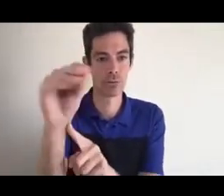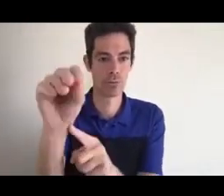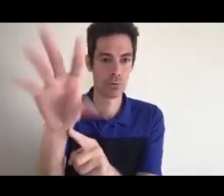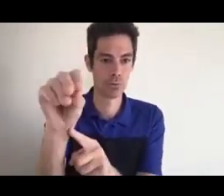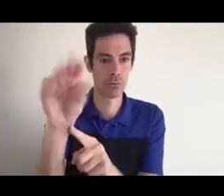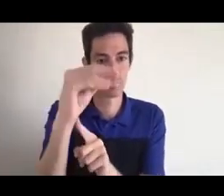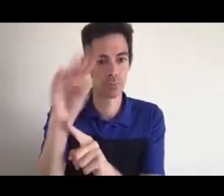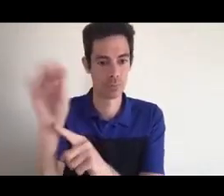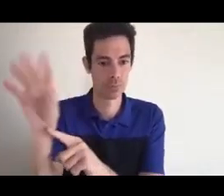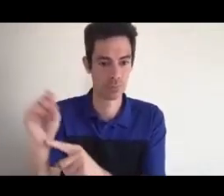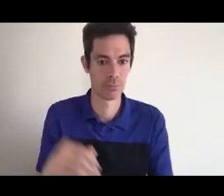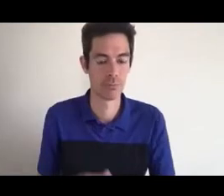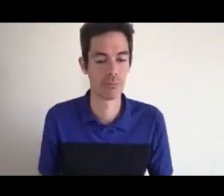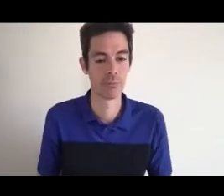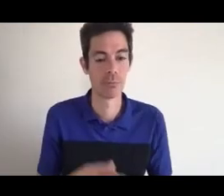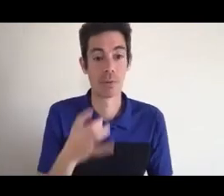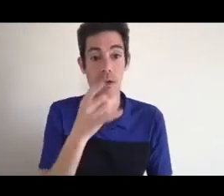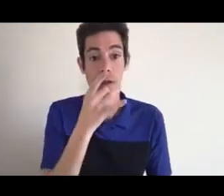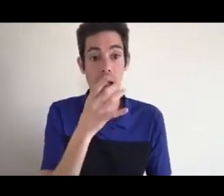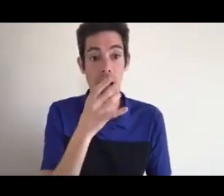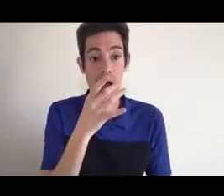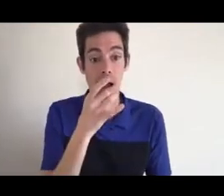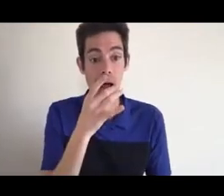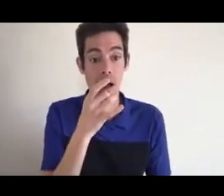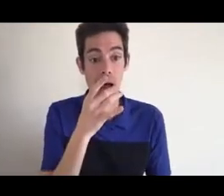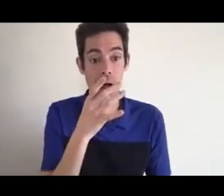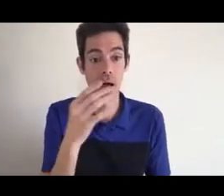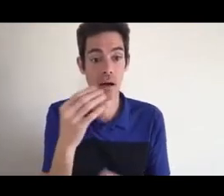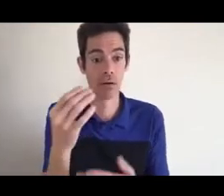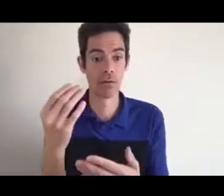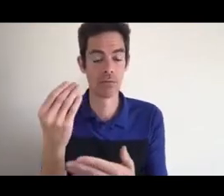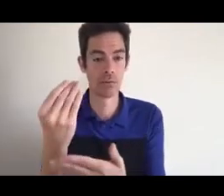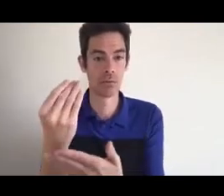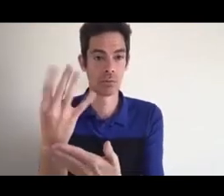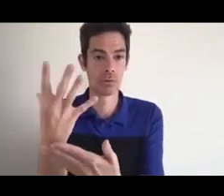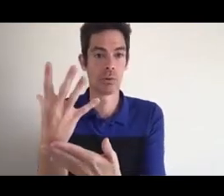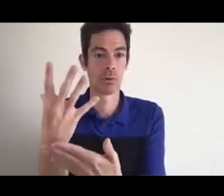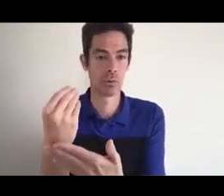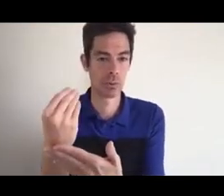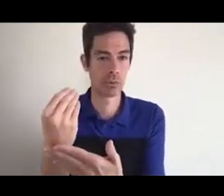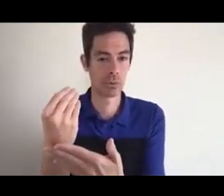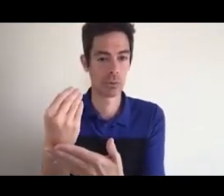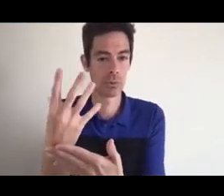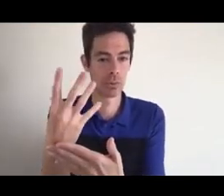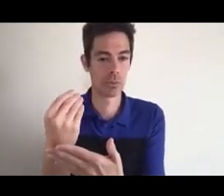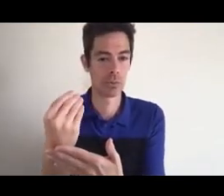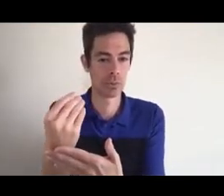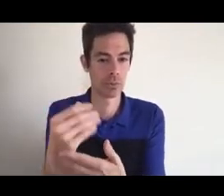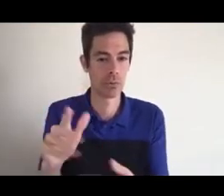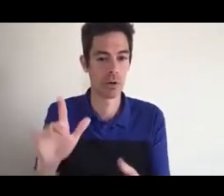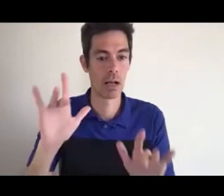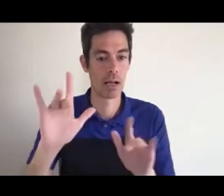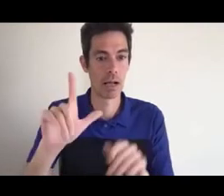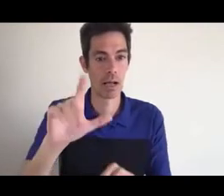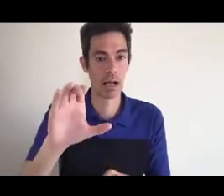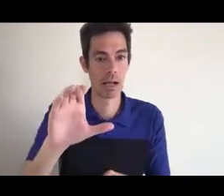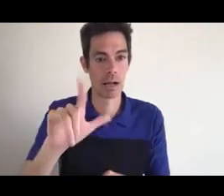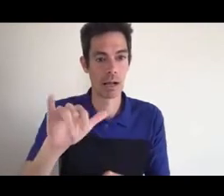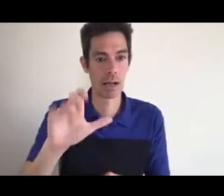Same thing with pictures. Picture can be directional. Light can be like